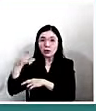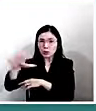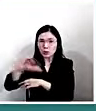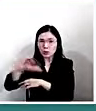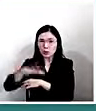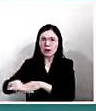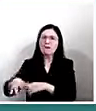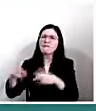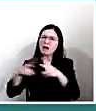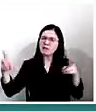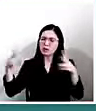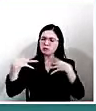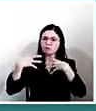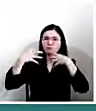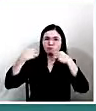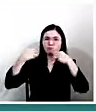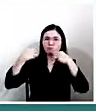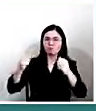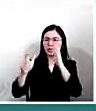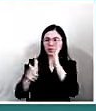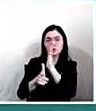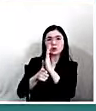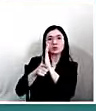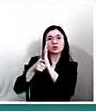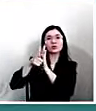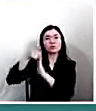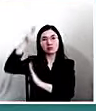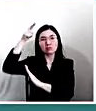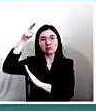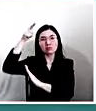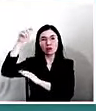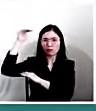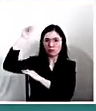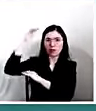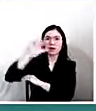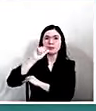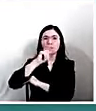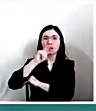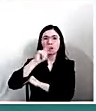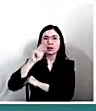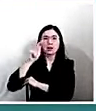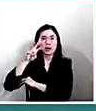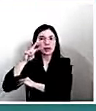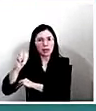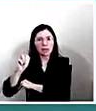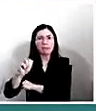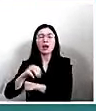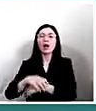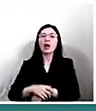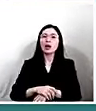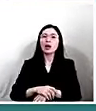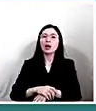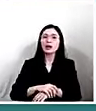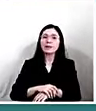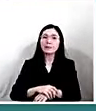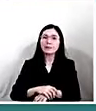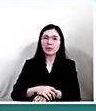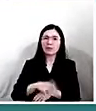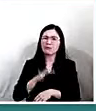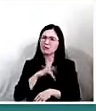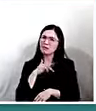veritably giants. The Anakim were a race of giants. We felt like